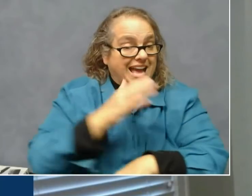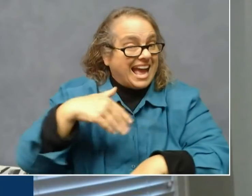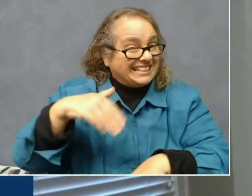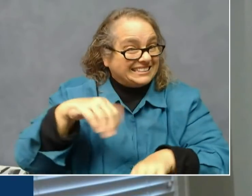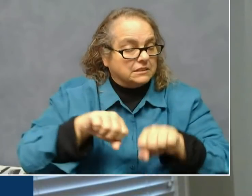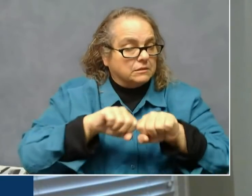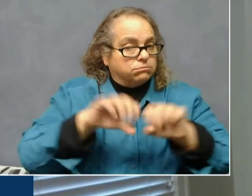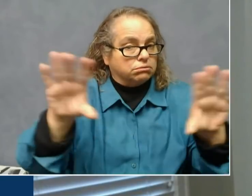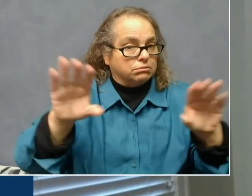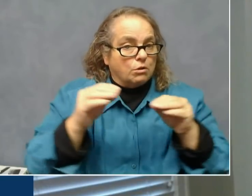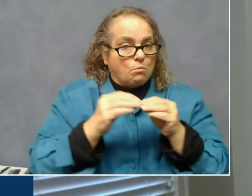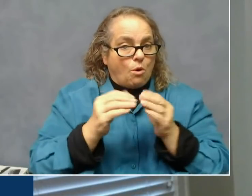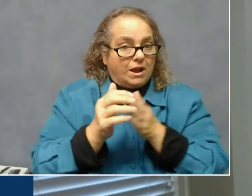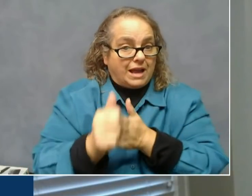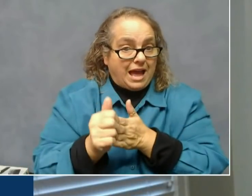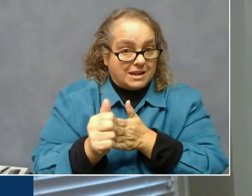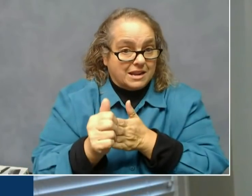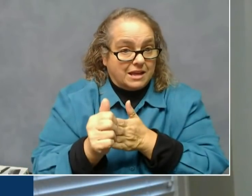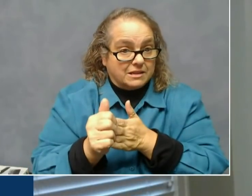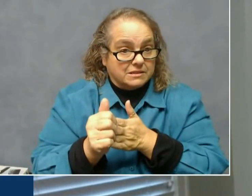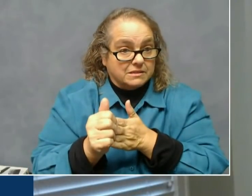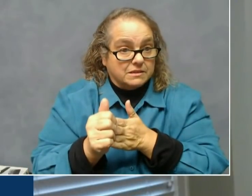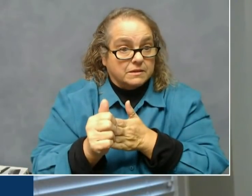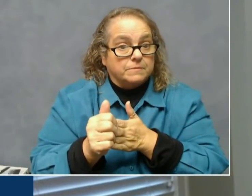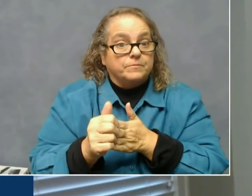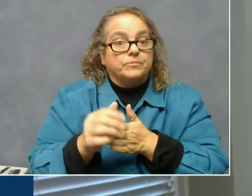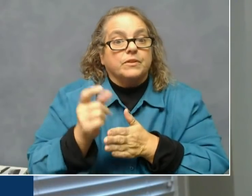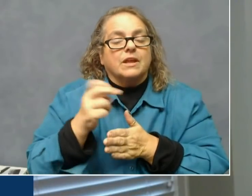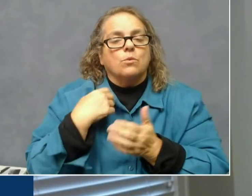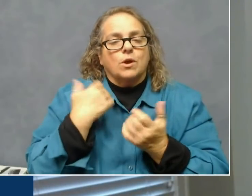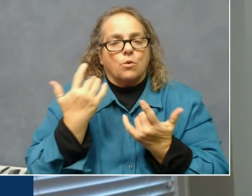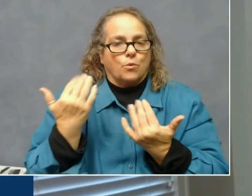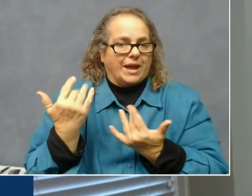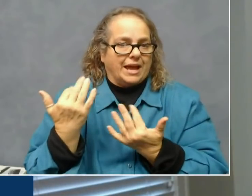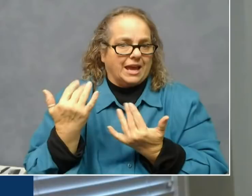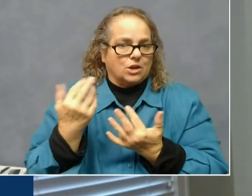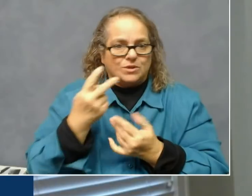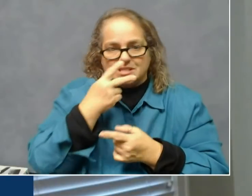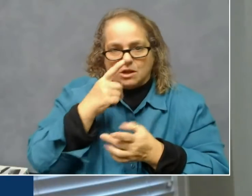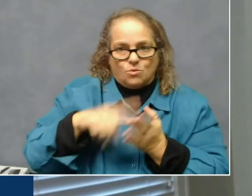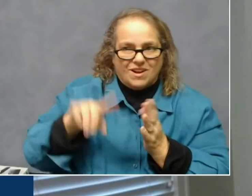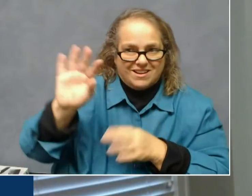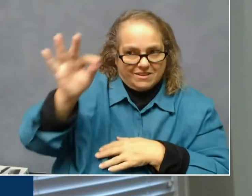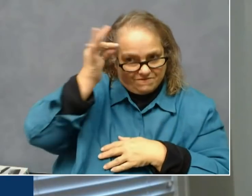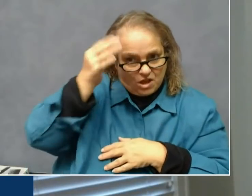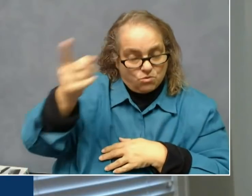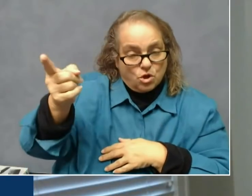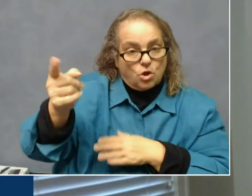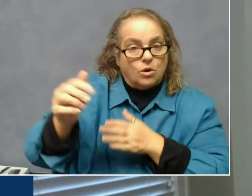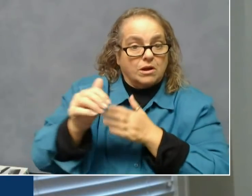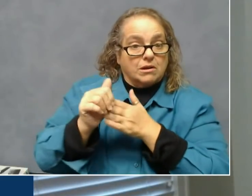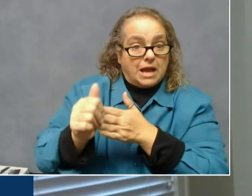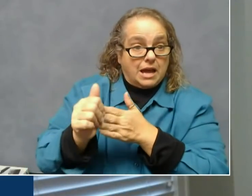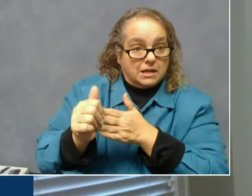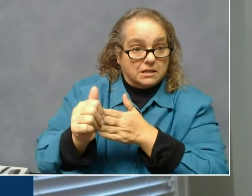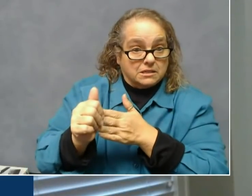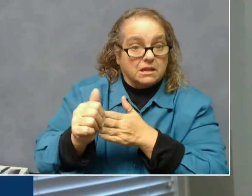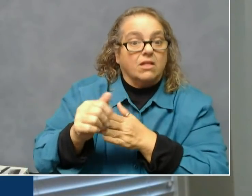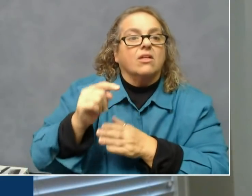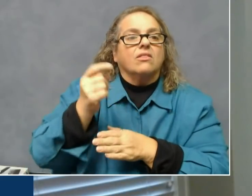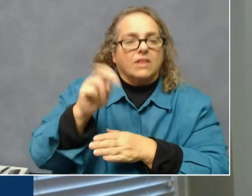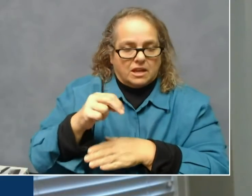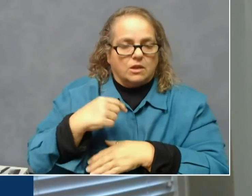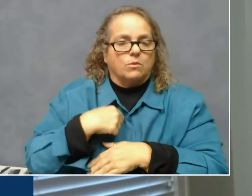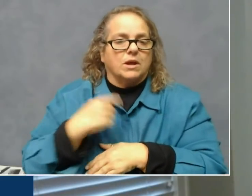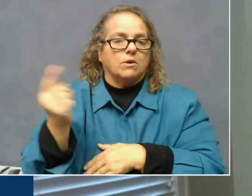subsequent guidance, we're holding off to be able to see what that federal guidance is. And then we will come back to Kentucky, and the